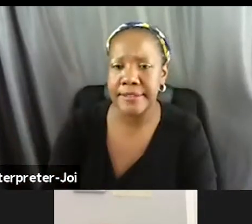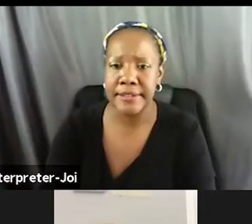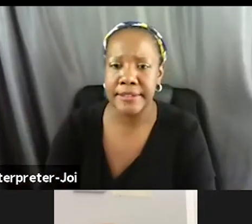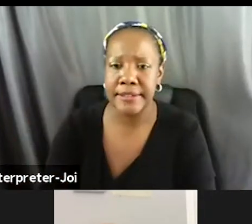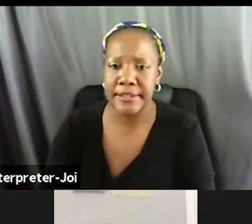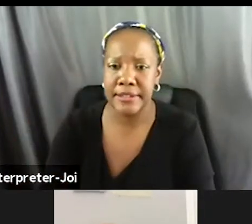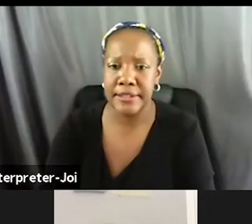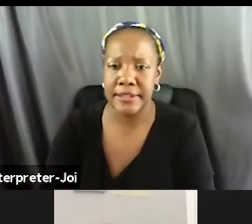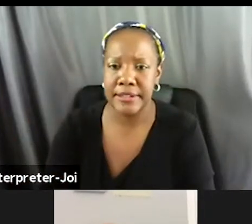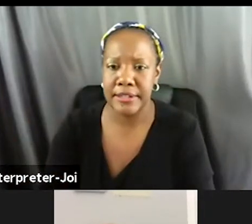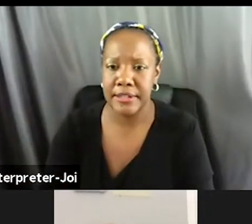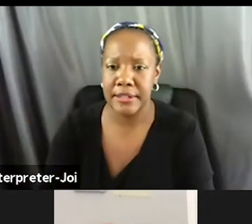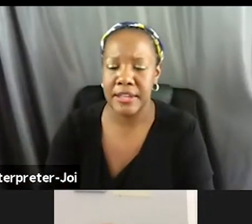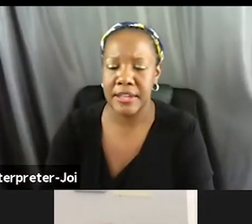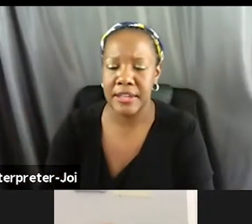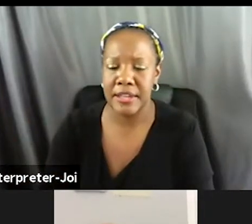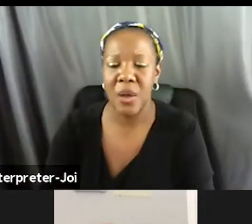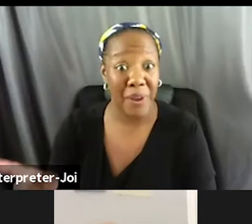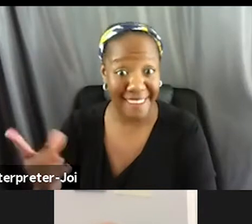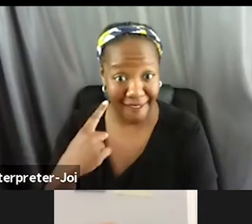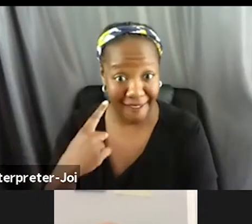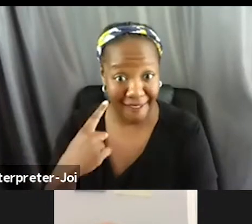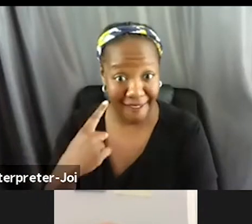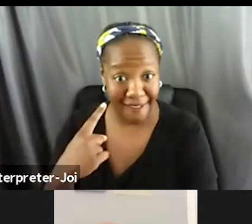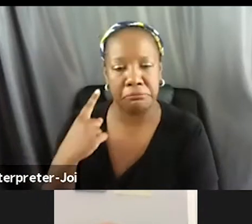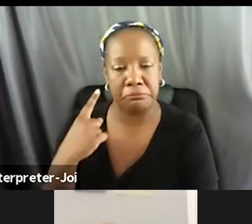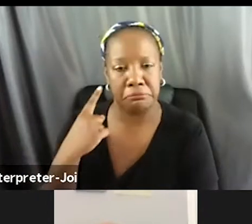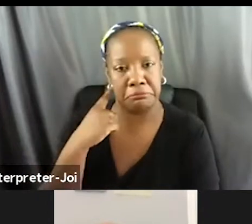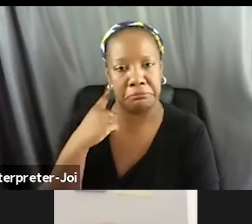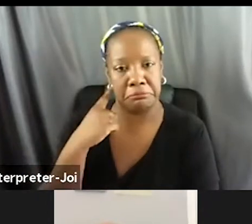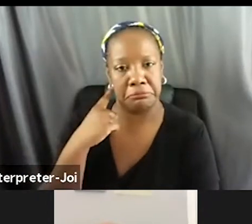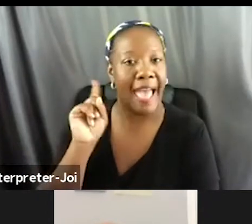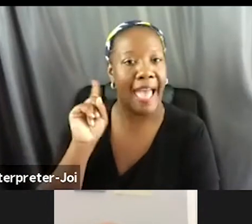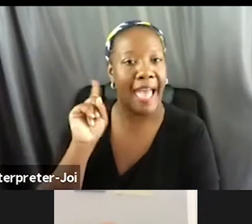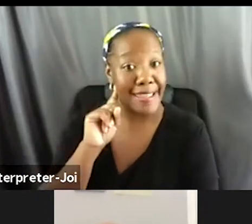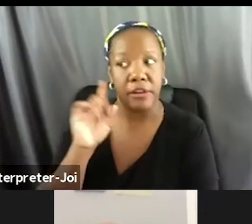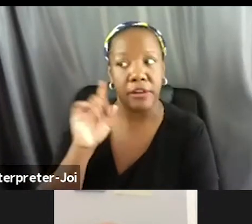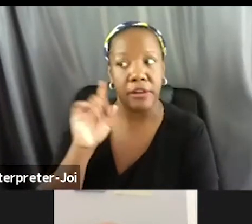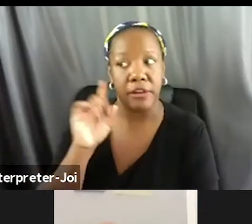they're really saying to me they have a problem with my baldness.